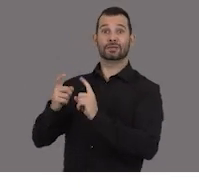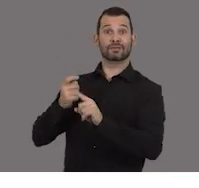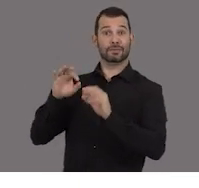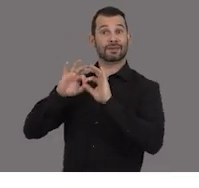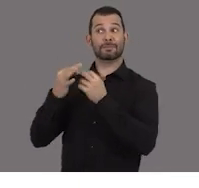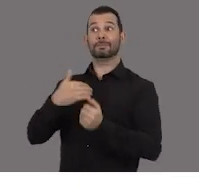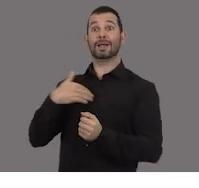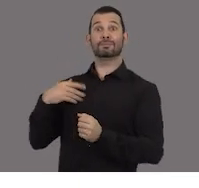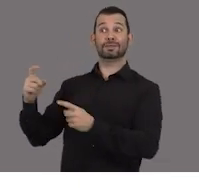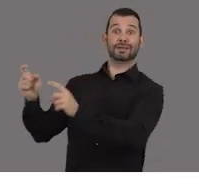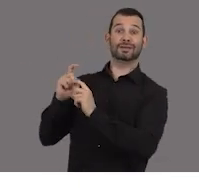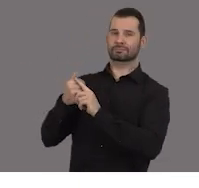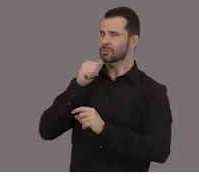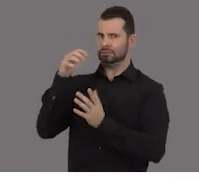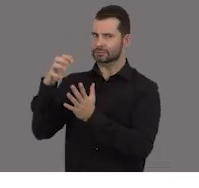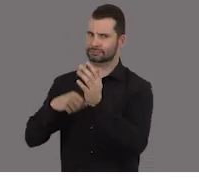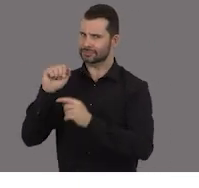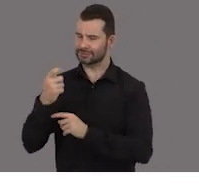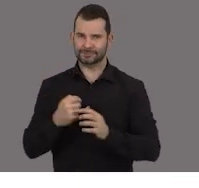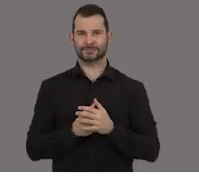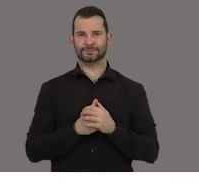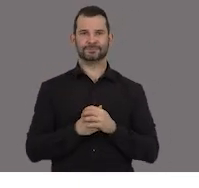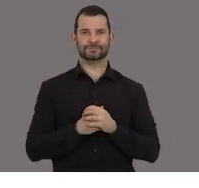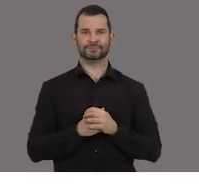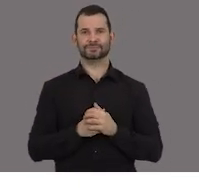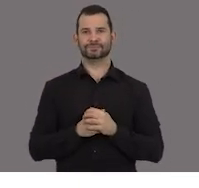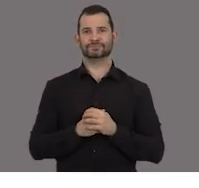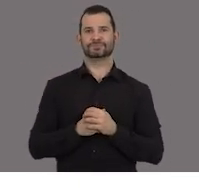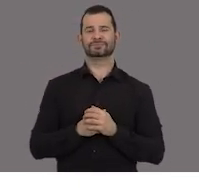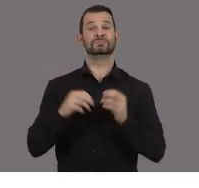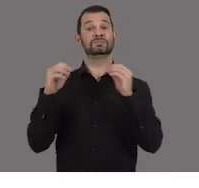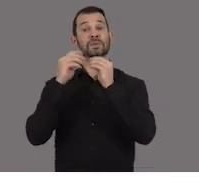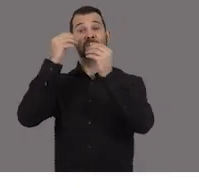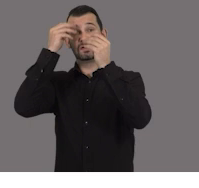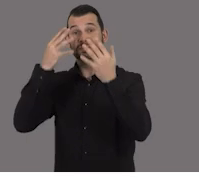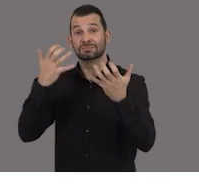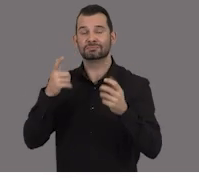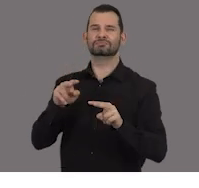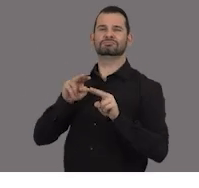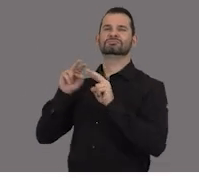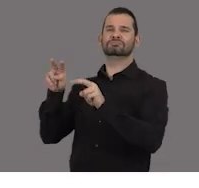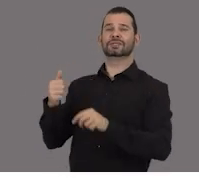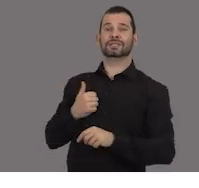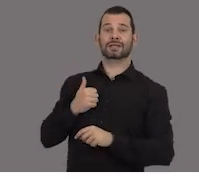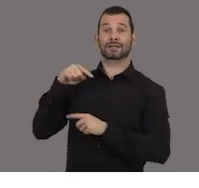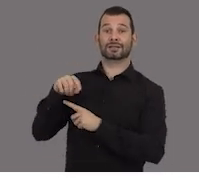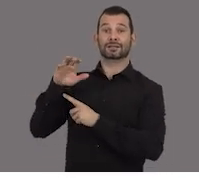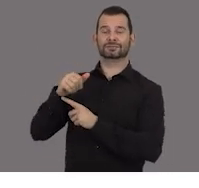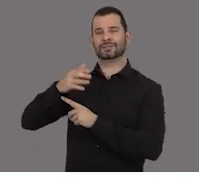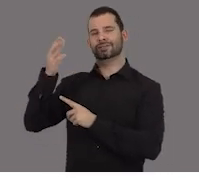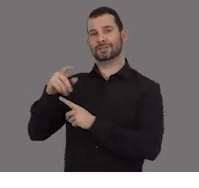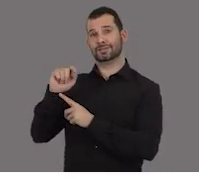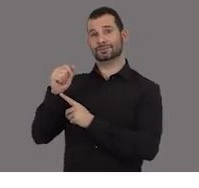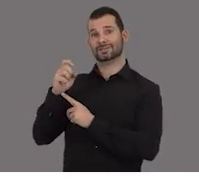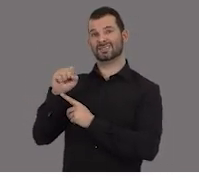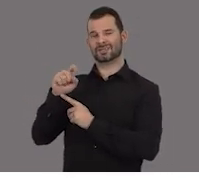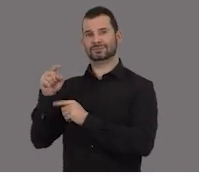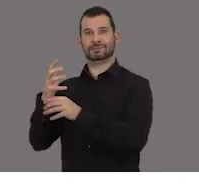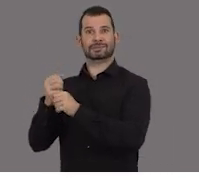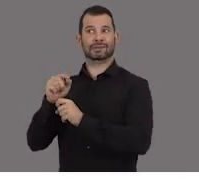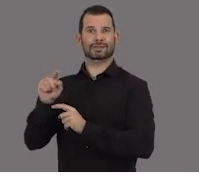gifts from family members are also non-taxable. For more information, visit